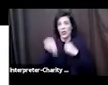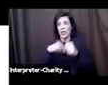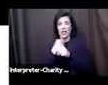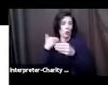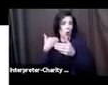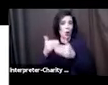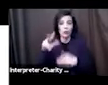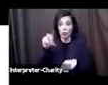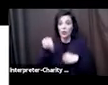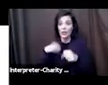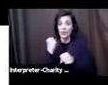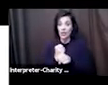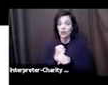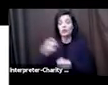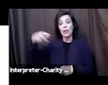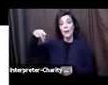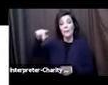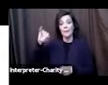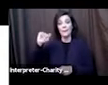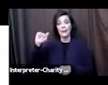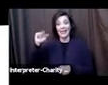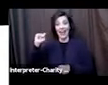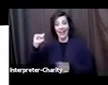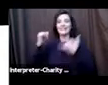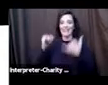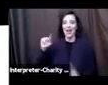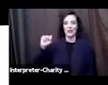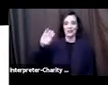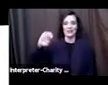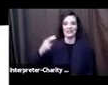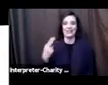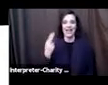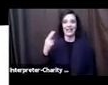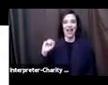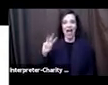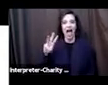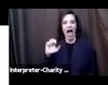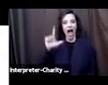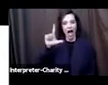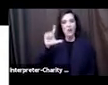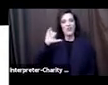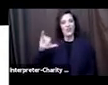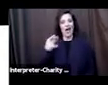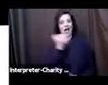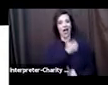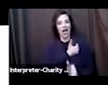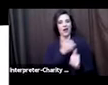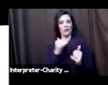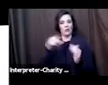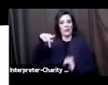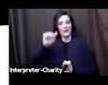years, PIAT, and now Tekl, has been Pennsylvania's Assistive Technology Act